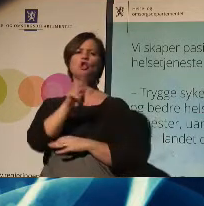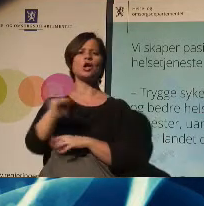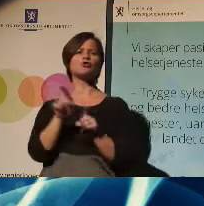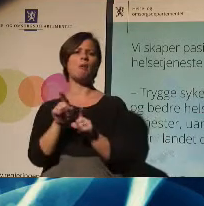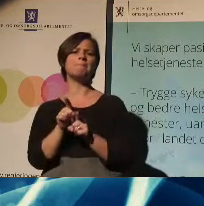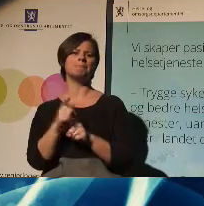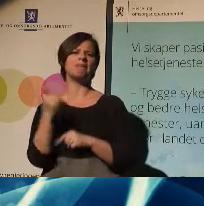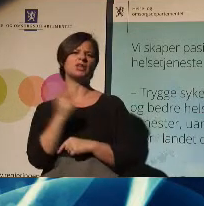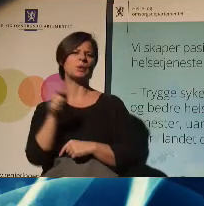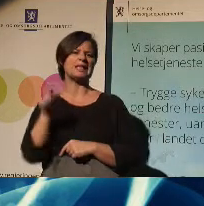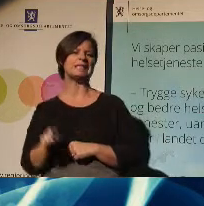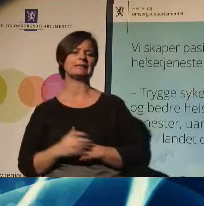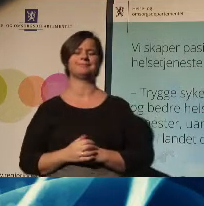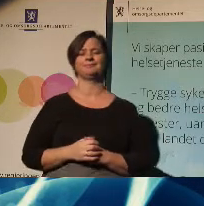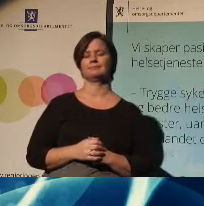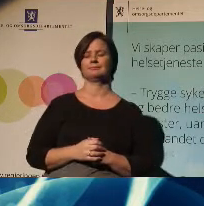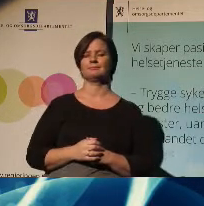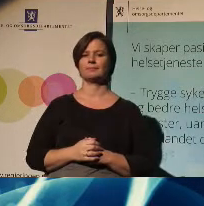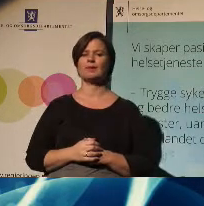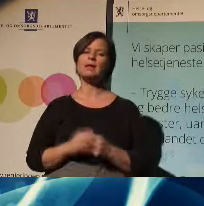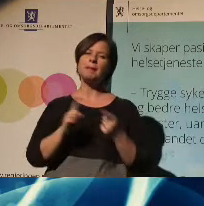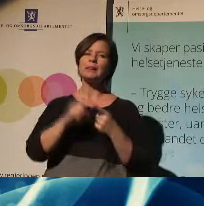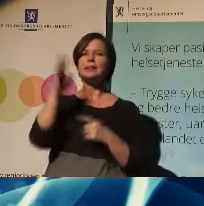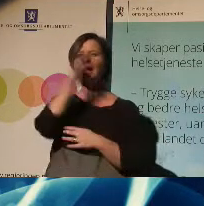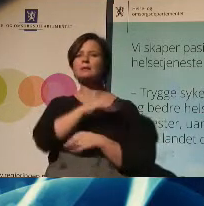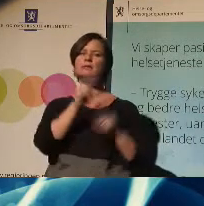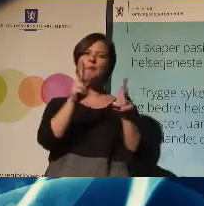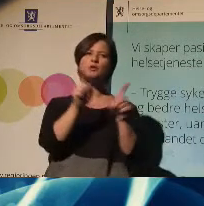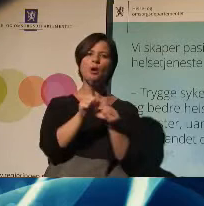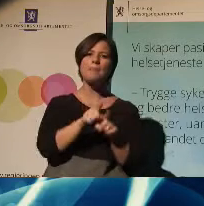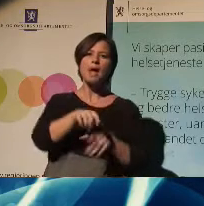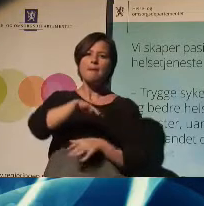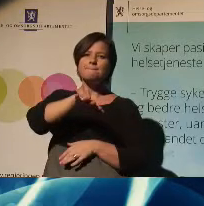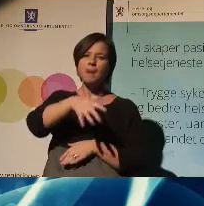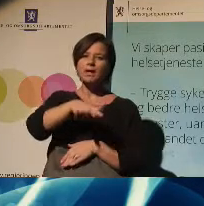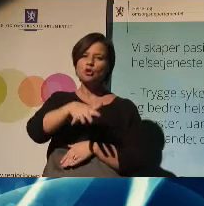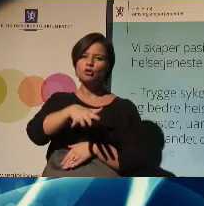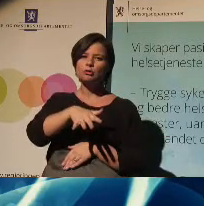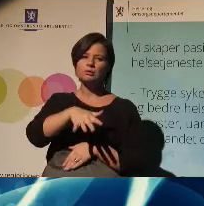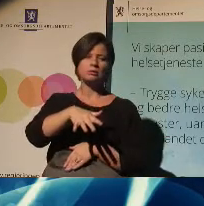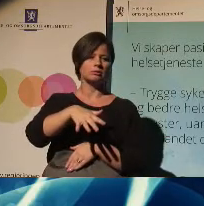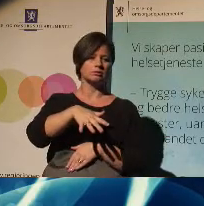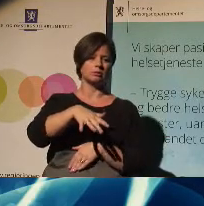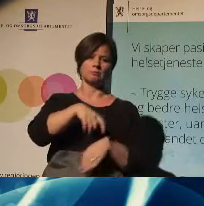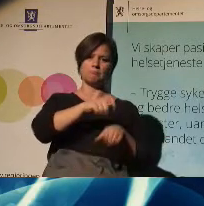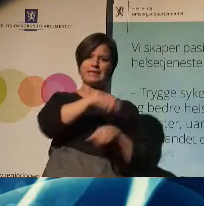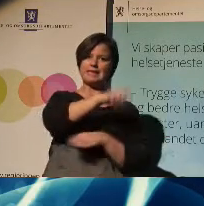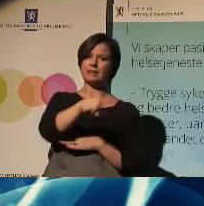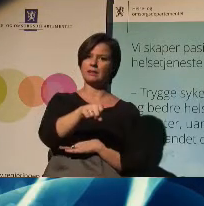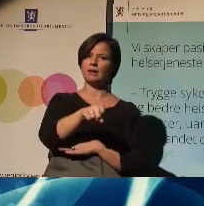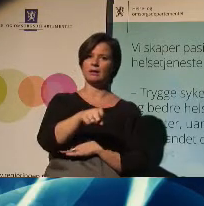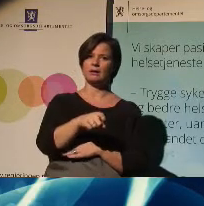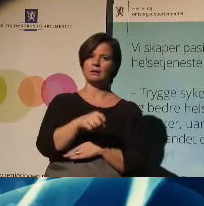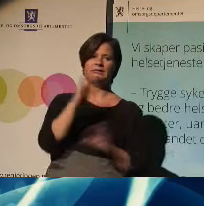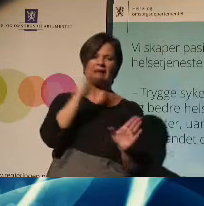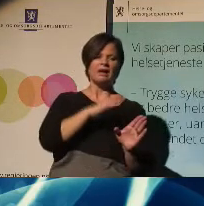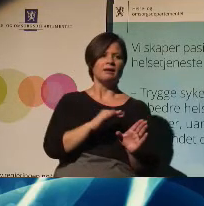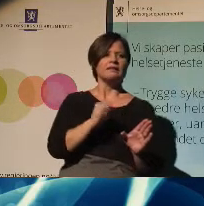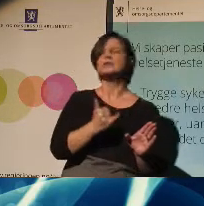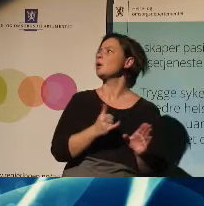Now, imagine he develops Parkinson's disease and his nearby neurologist lives here. It's